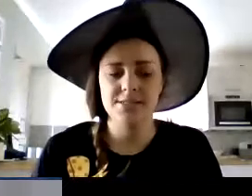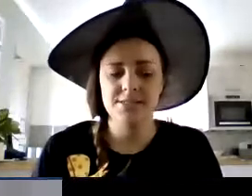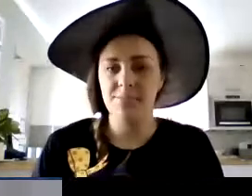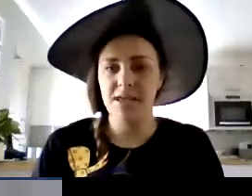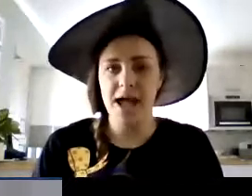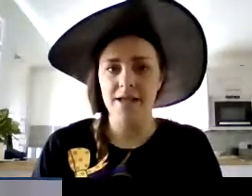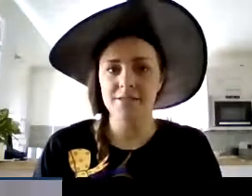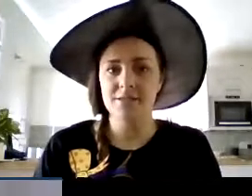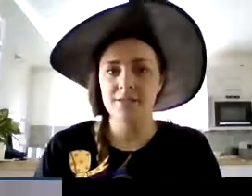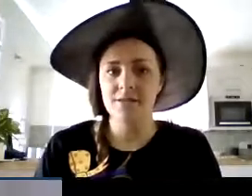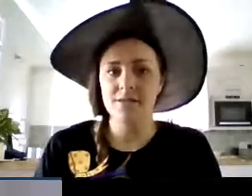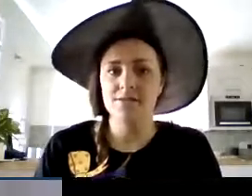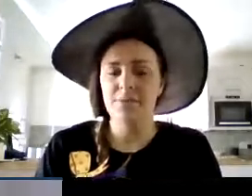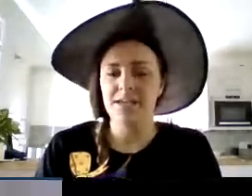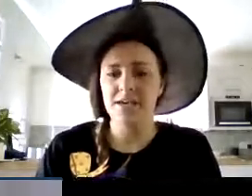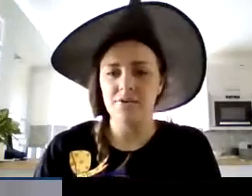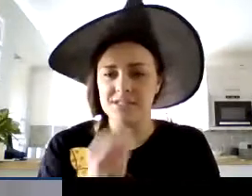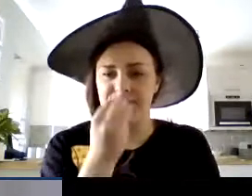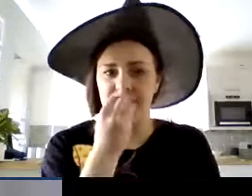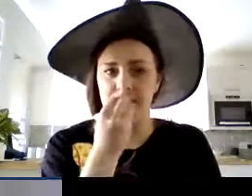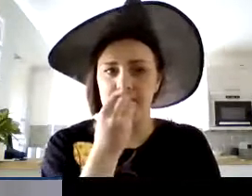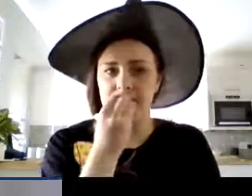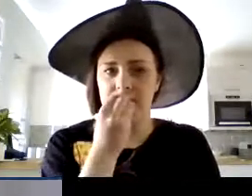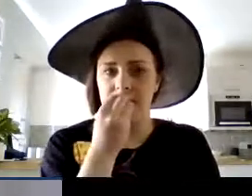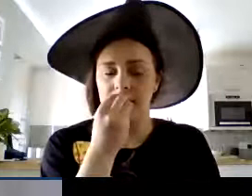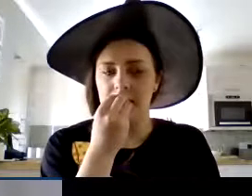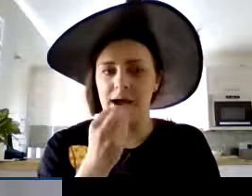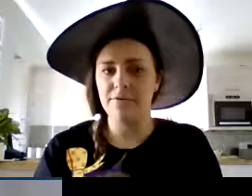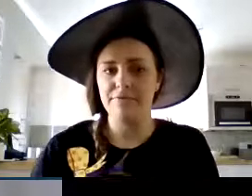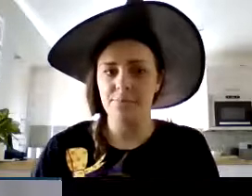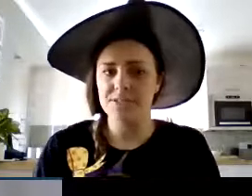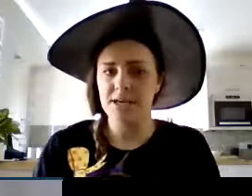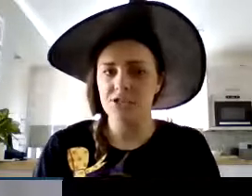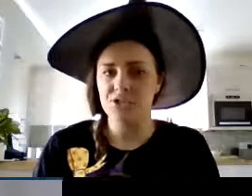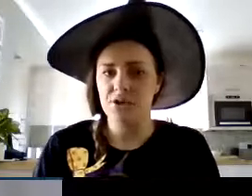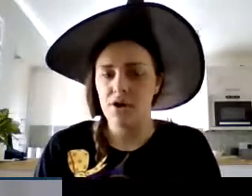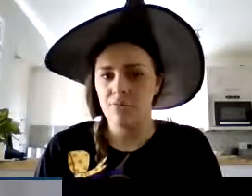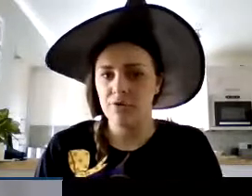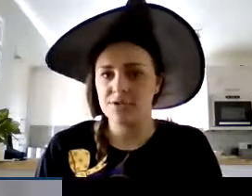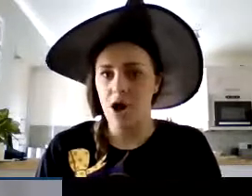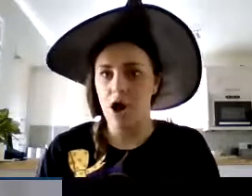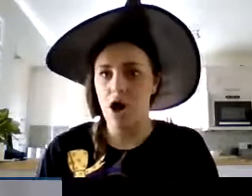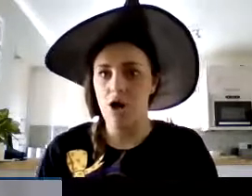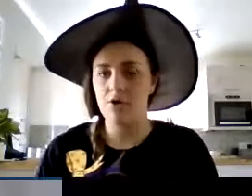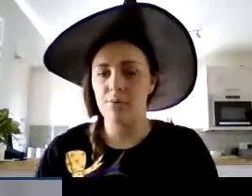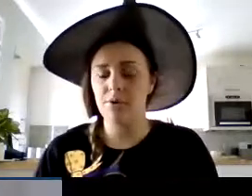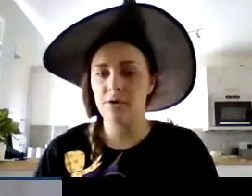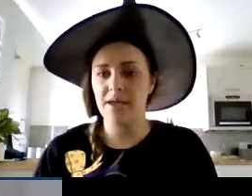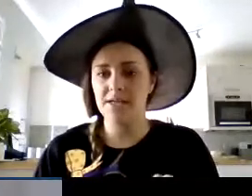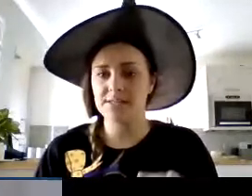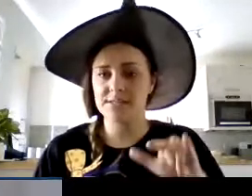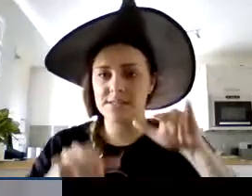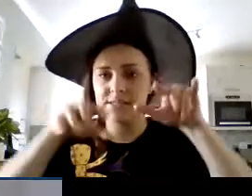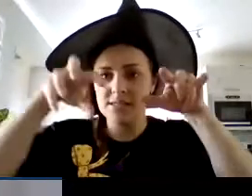But just as he began to begin on his feast, out from the ditch rose a